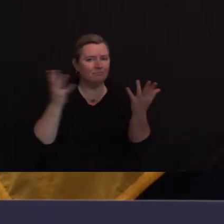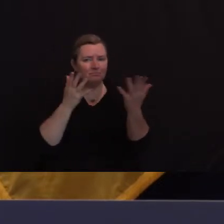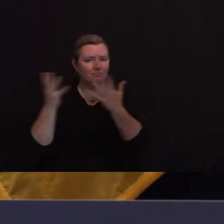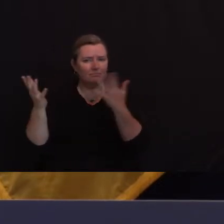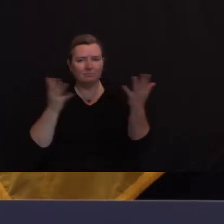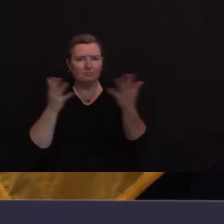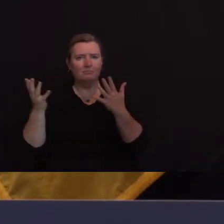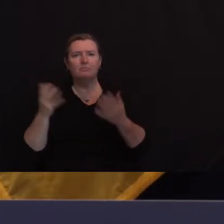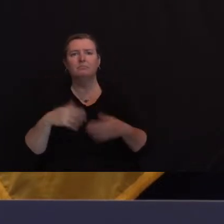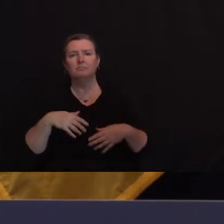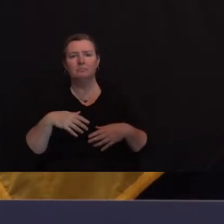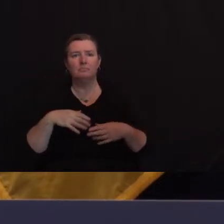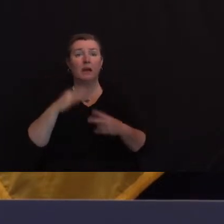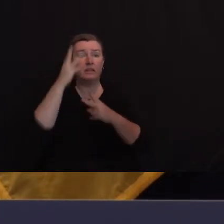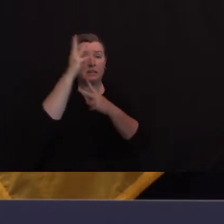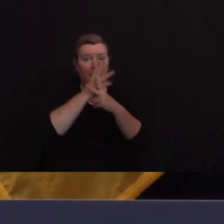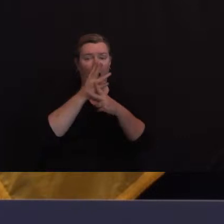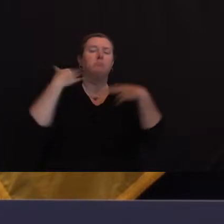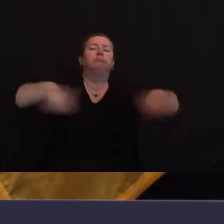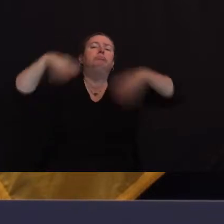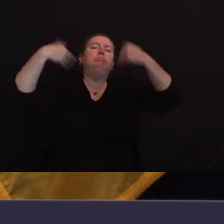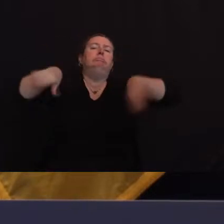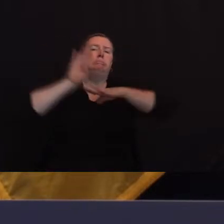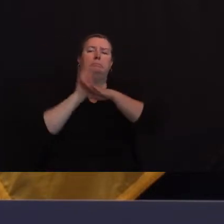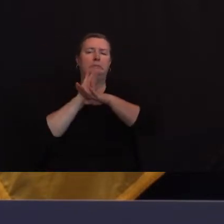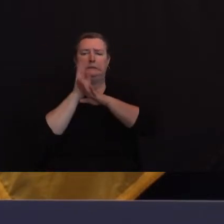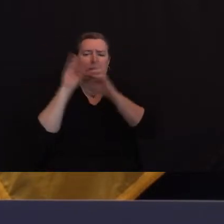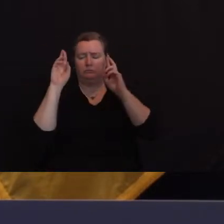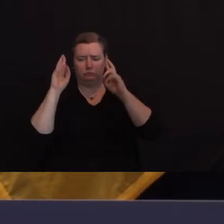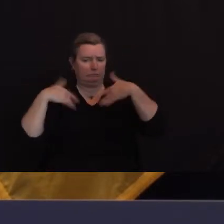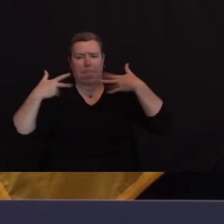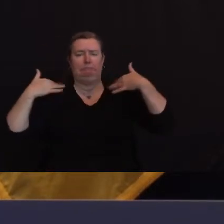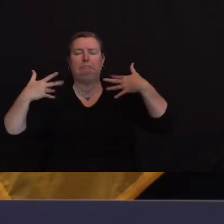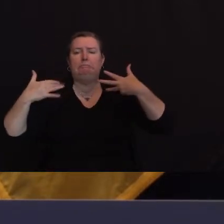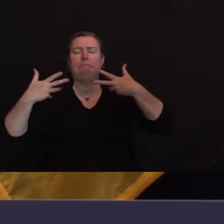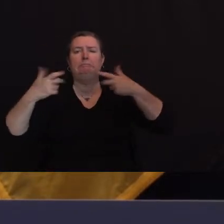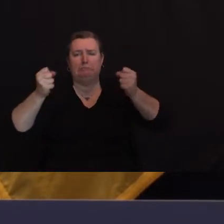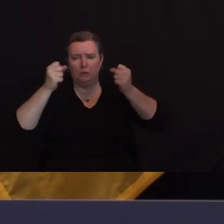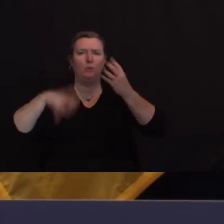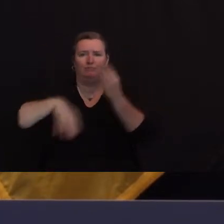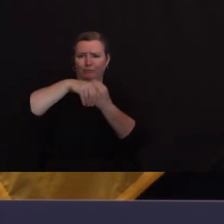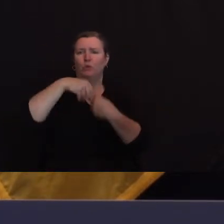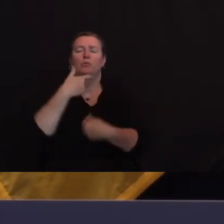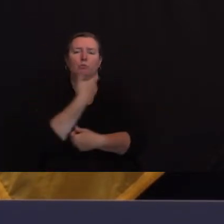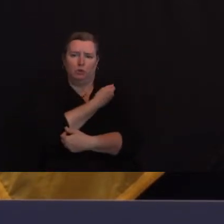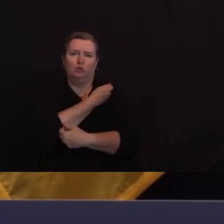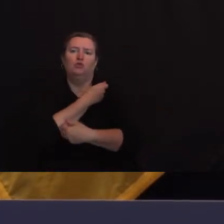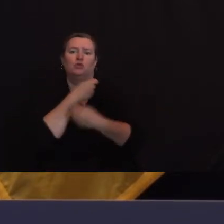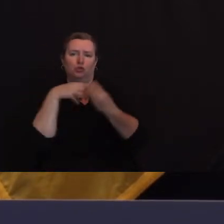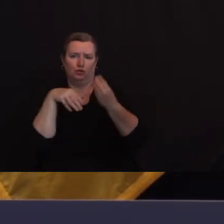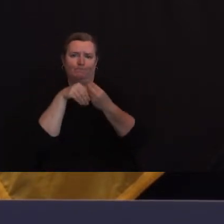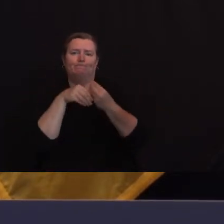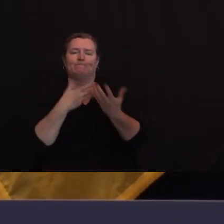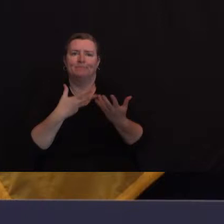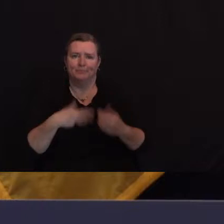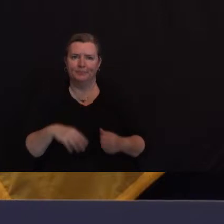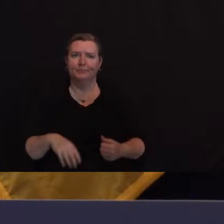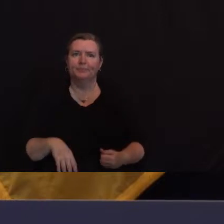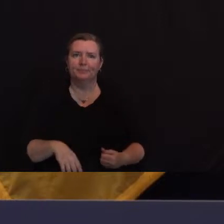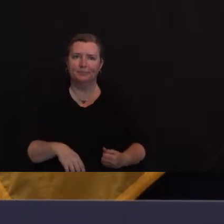a lot more people instantly on September 20th are going to be eligible. I was with Jeff Zients, I should